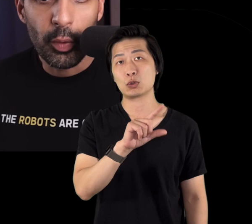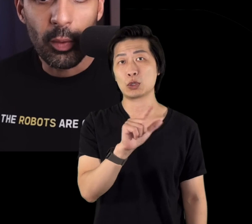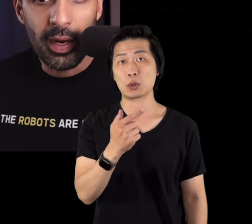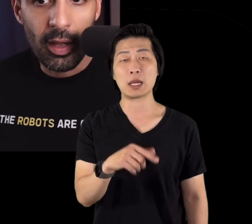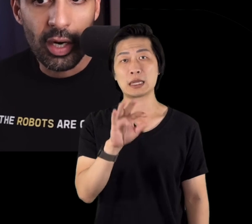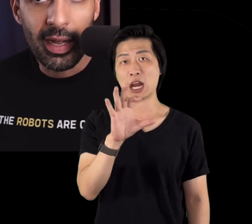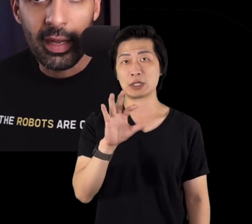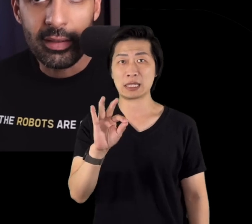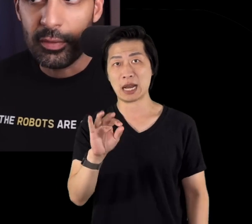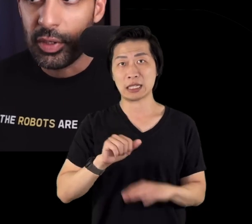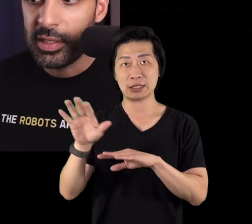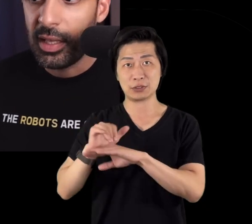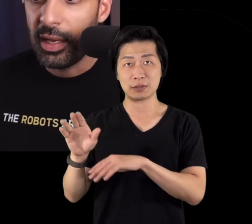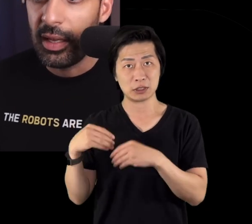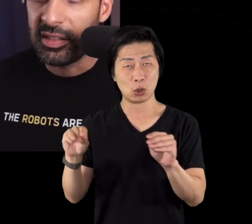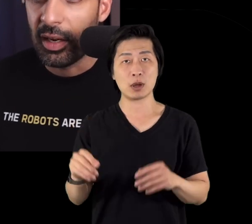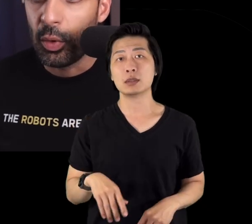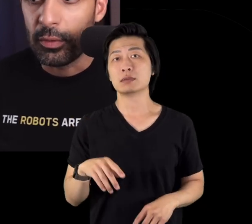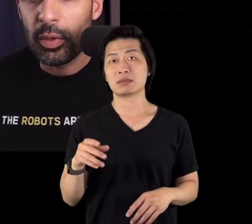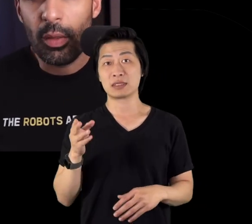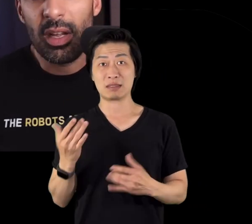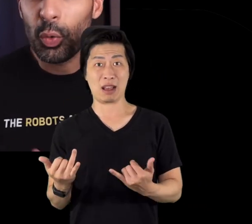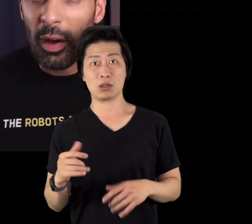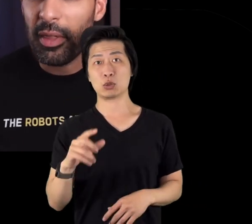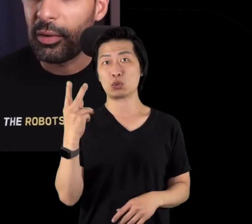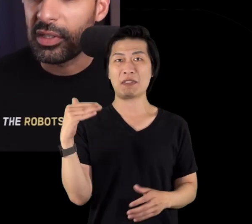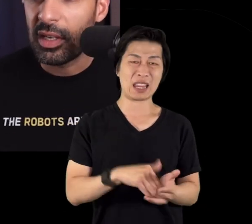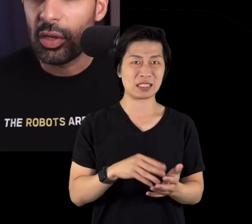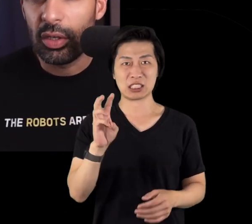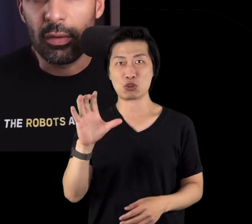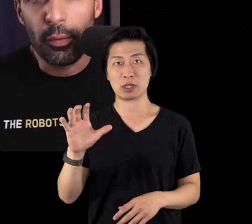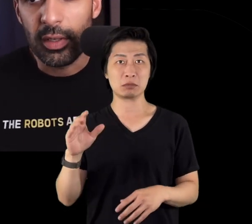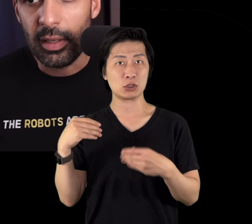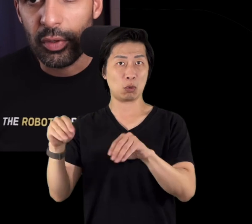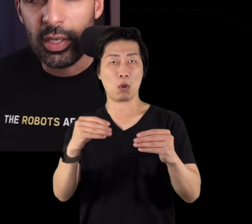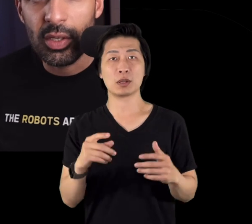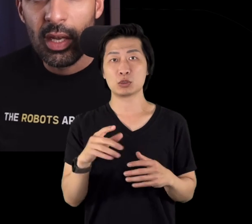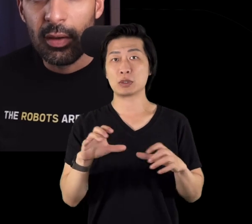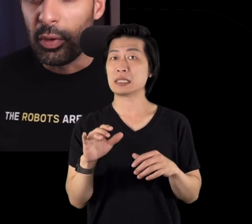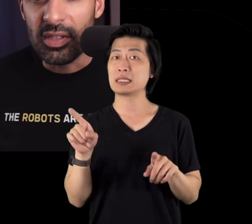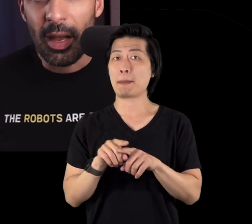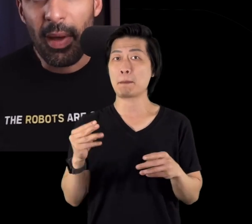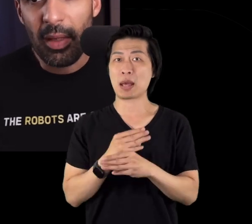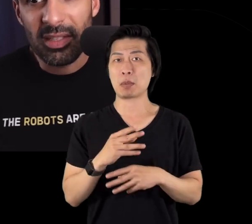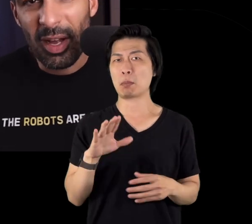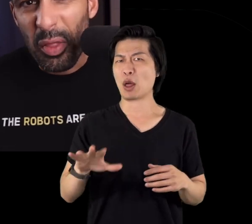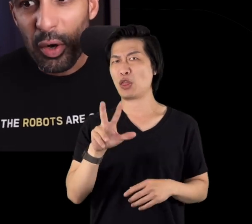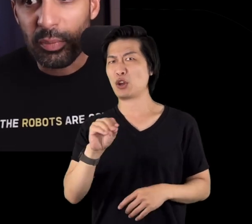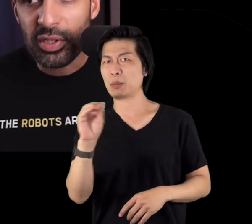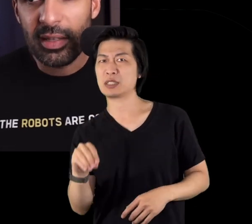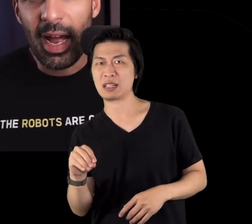quarter of 21, 909 deliveries, and then in the second quarter of 23, 12,640 deliveries. If we do the same math, that's